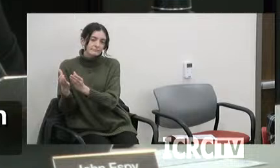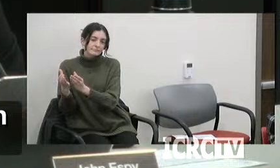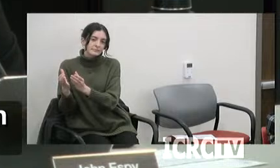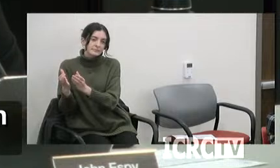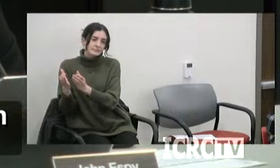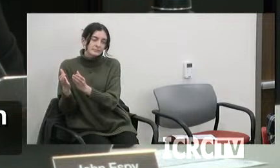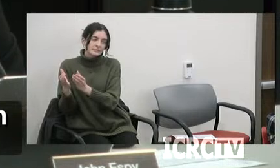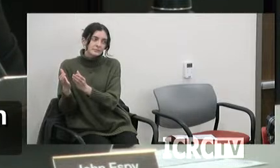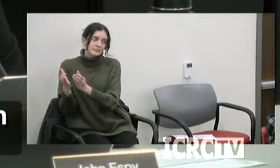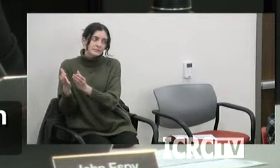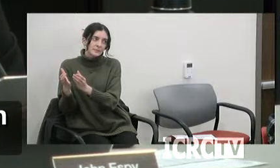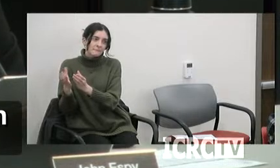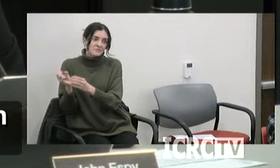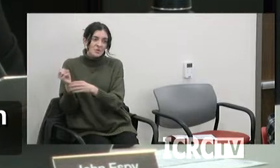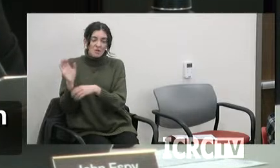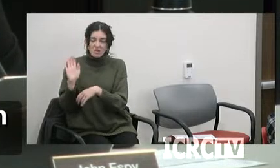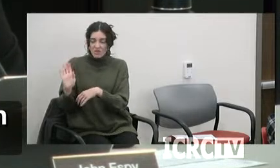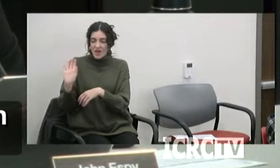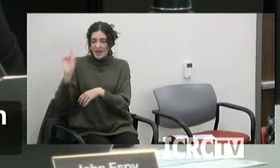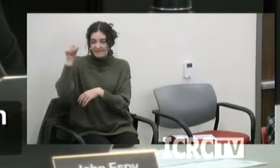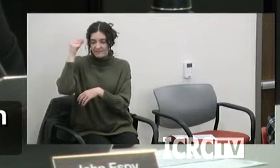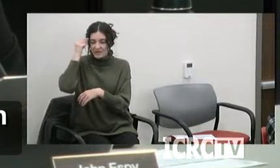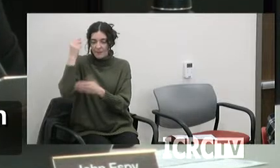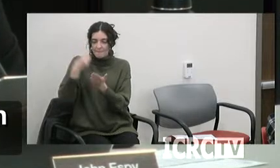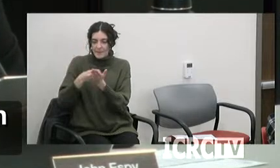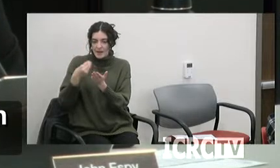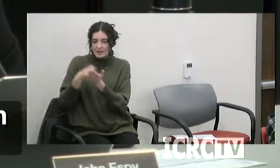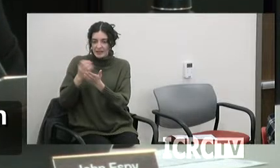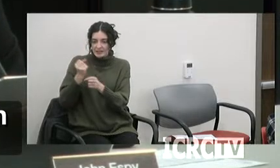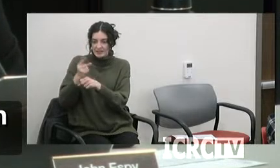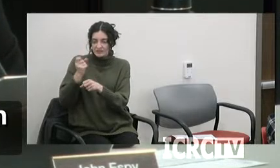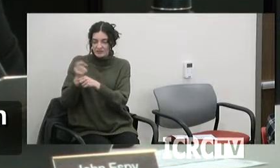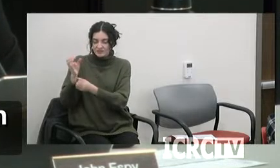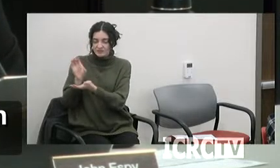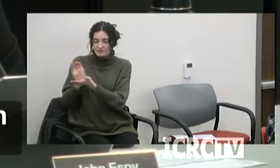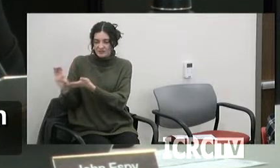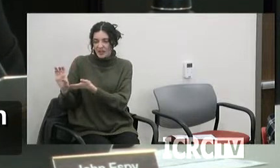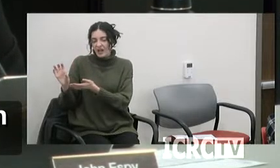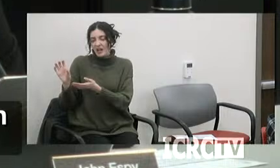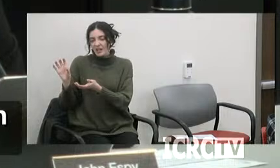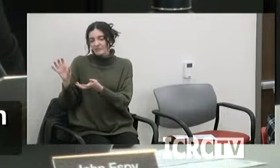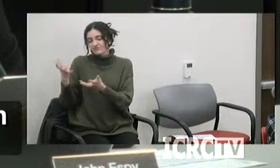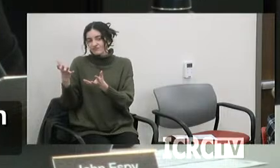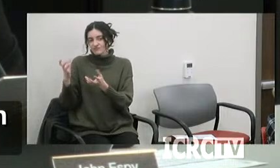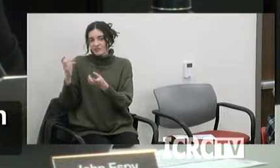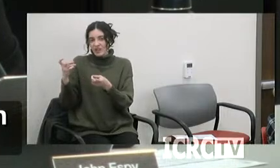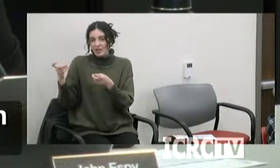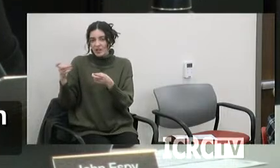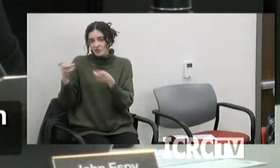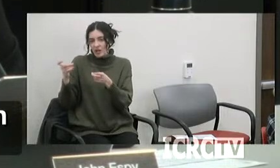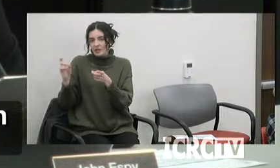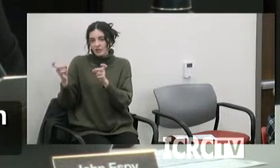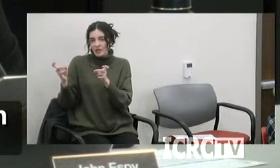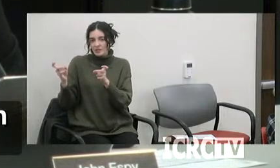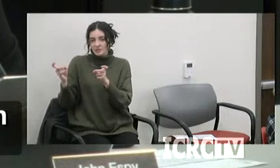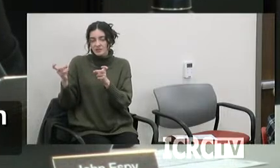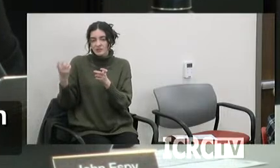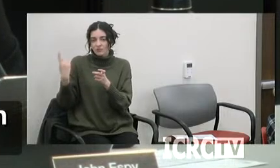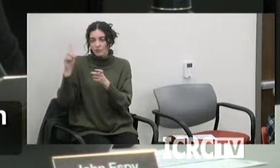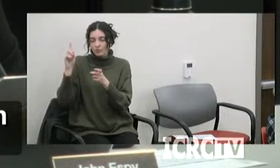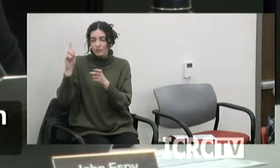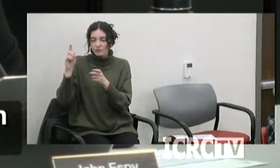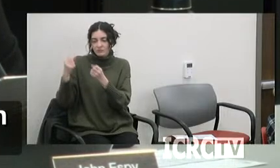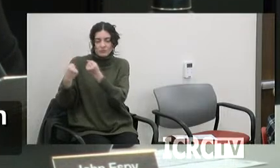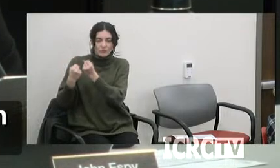federal adjusted gross income in the household. I don't have specifics on that yet. It's something that I actually